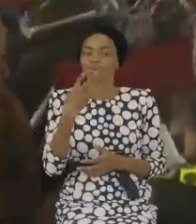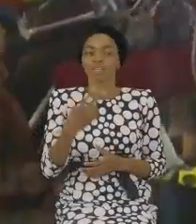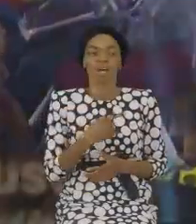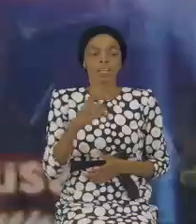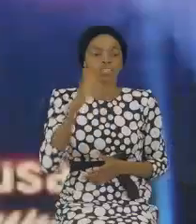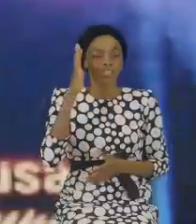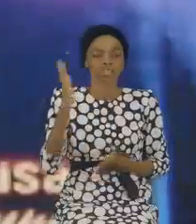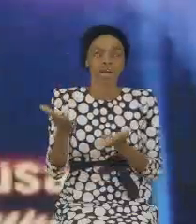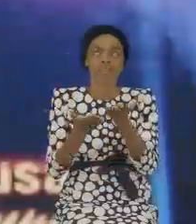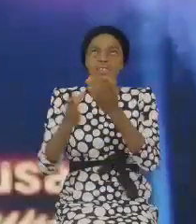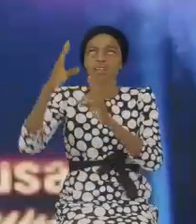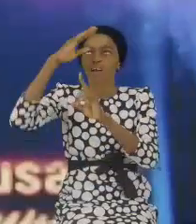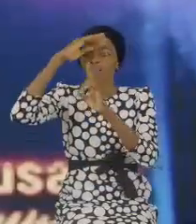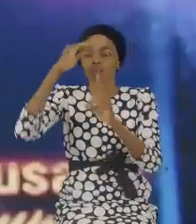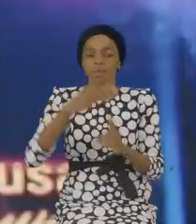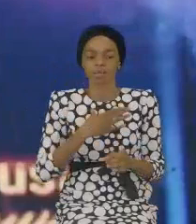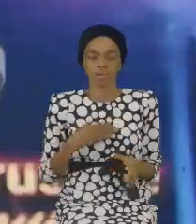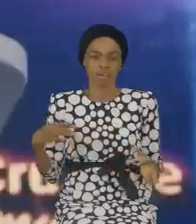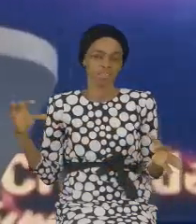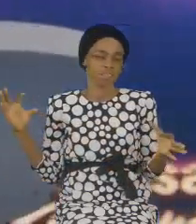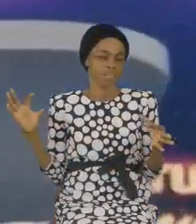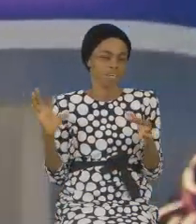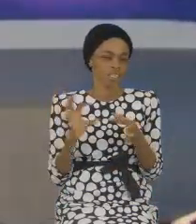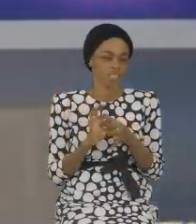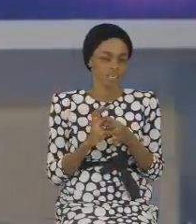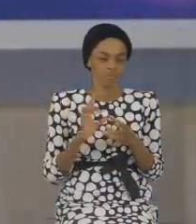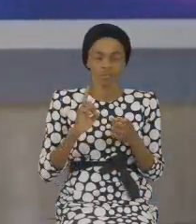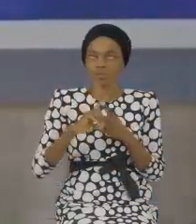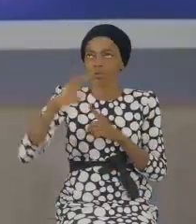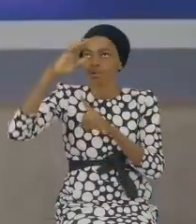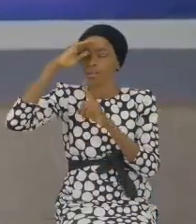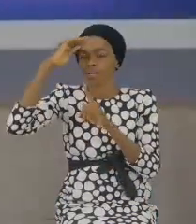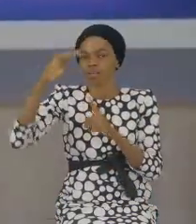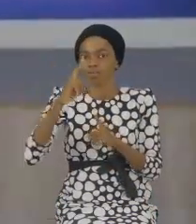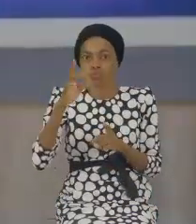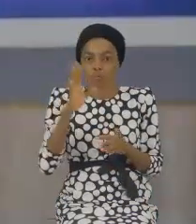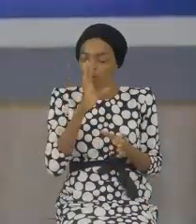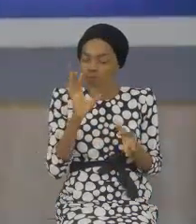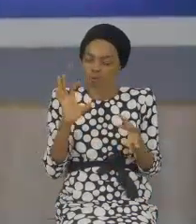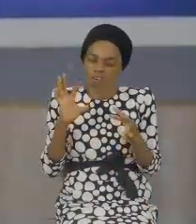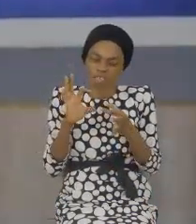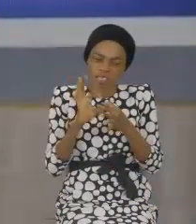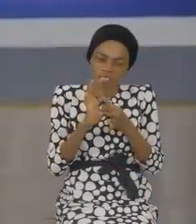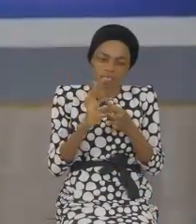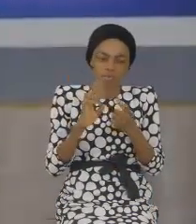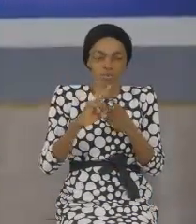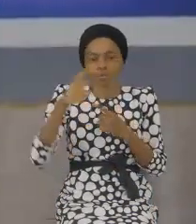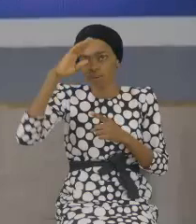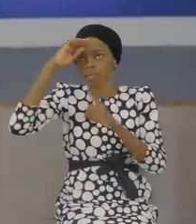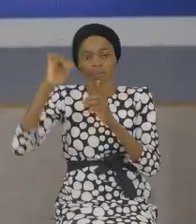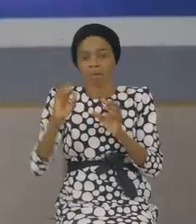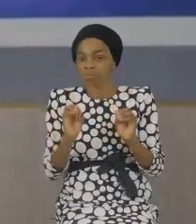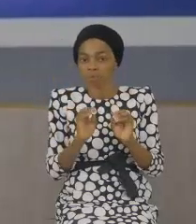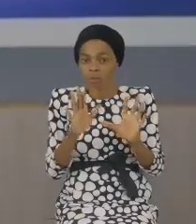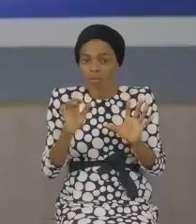shall serve him and cleave unto him. You'll be so glued unto him that nothing